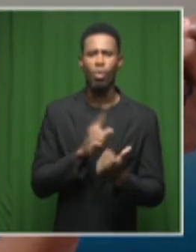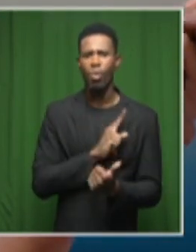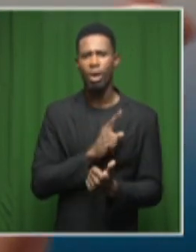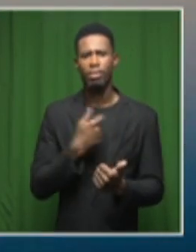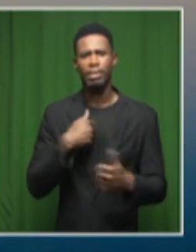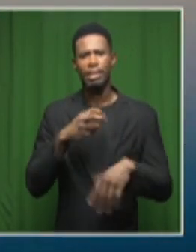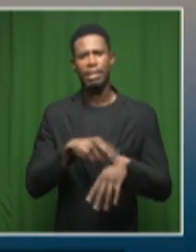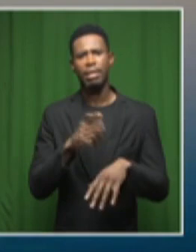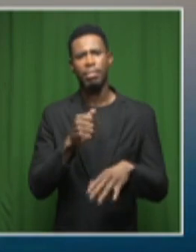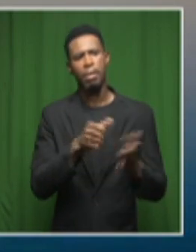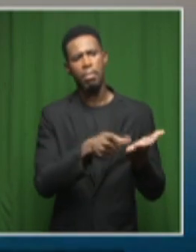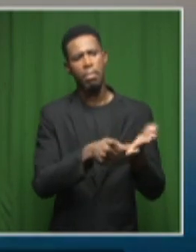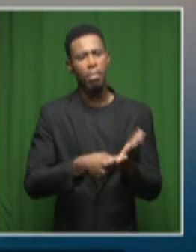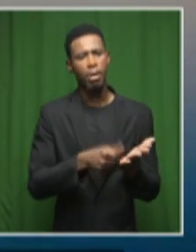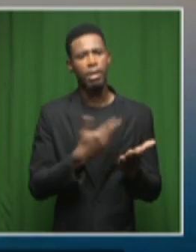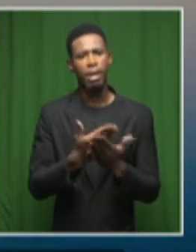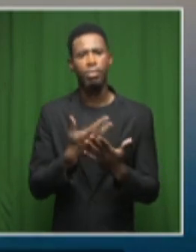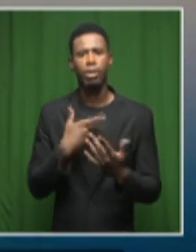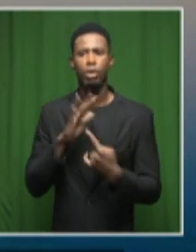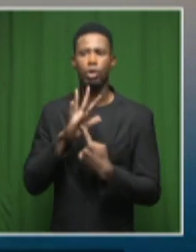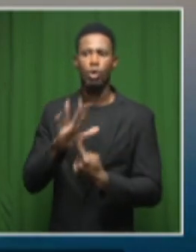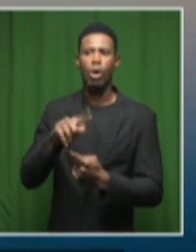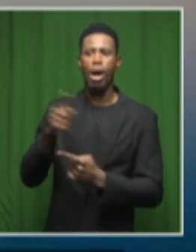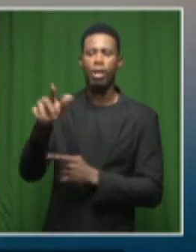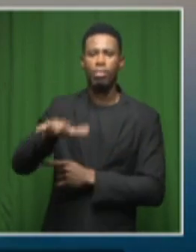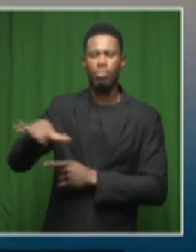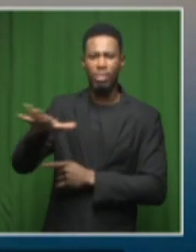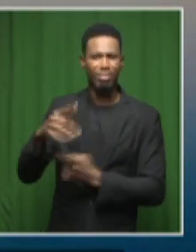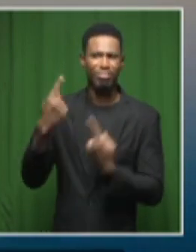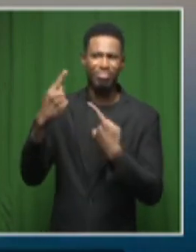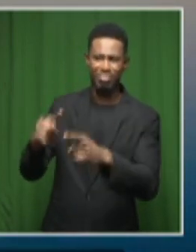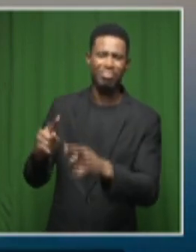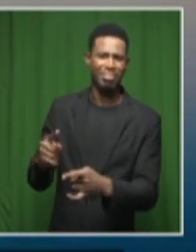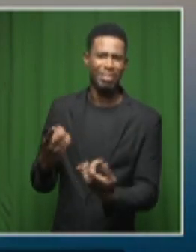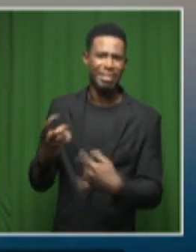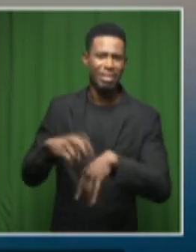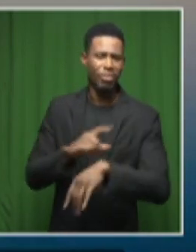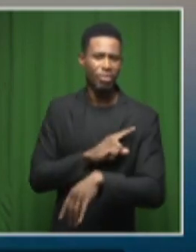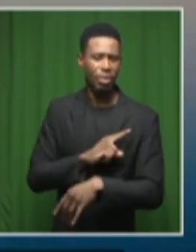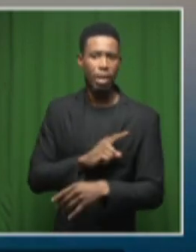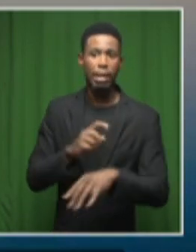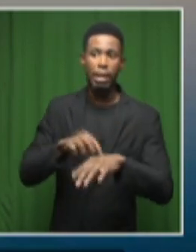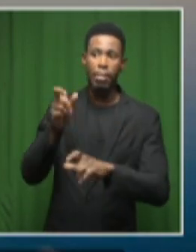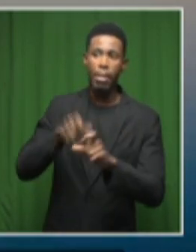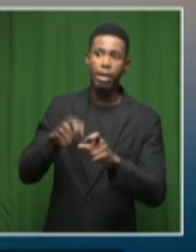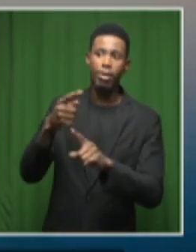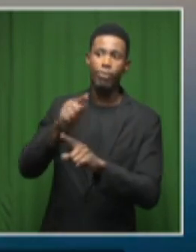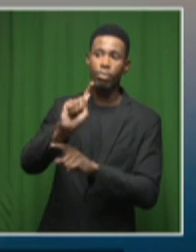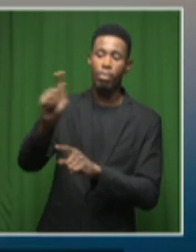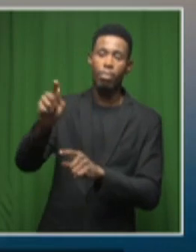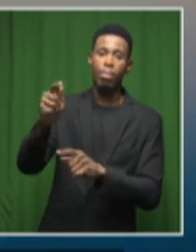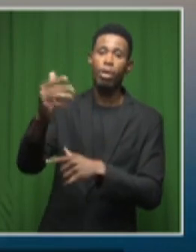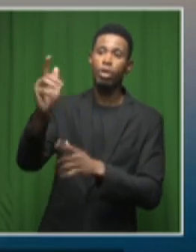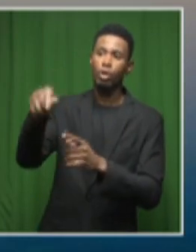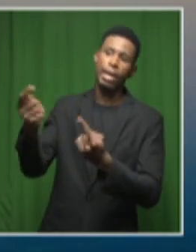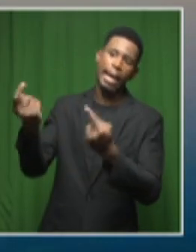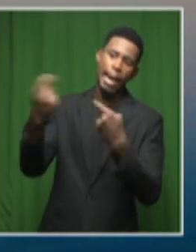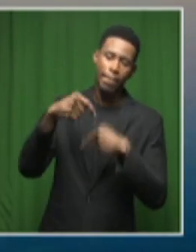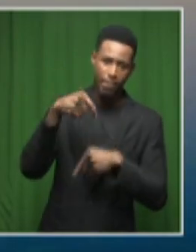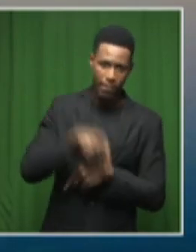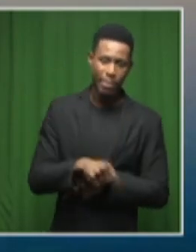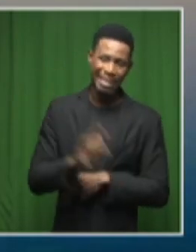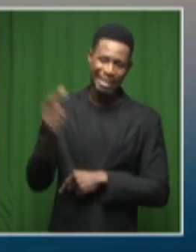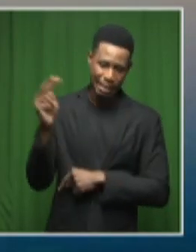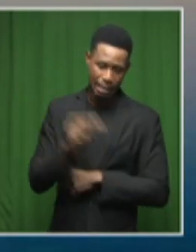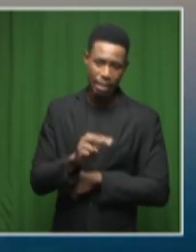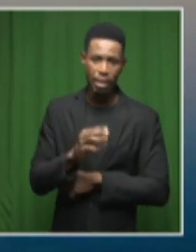somewhere? Why can't someone come and look at the beauty that I'm doing here and let them fly in here? So tourism, what